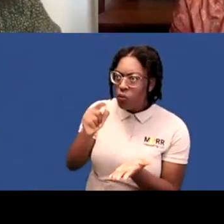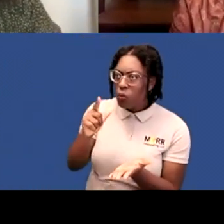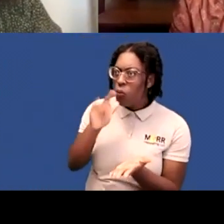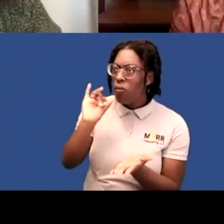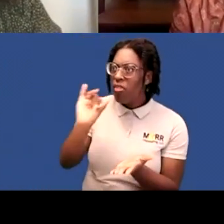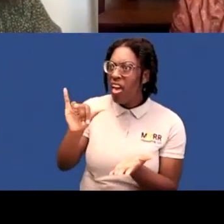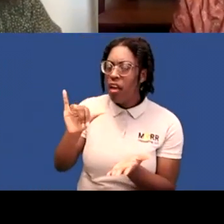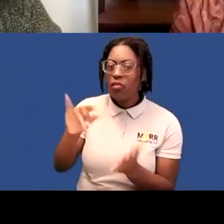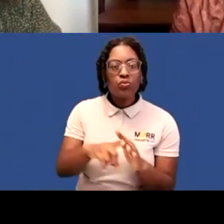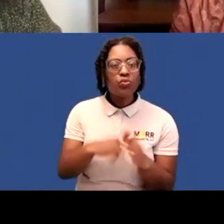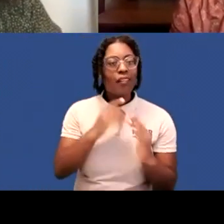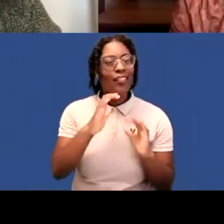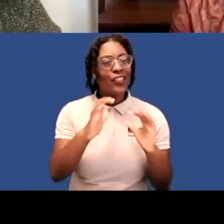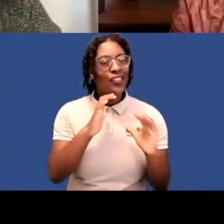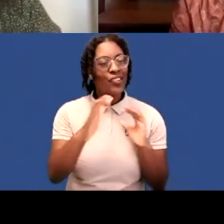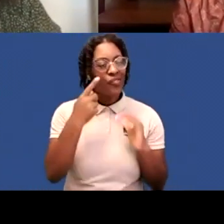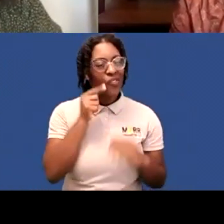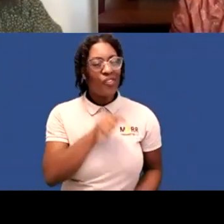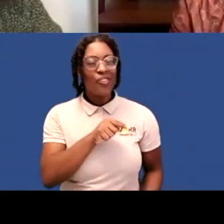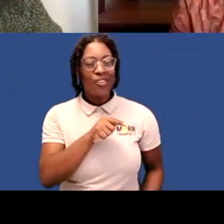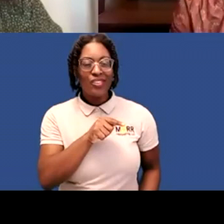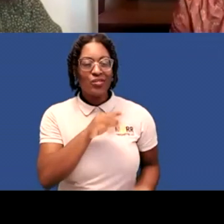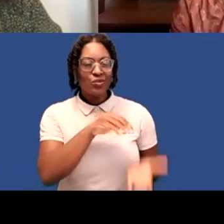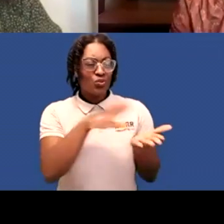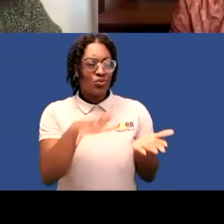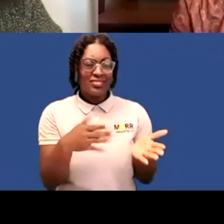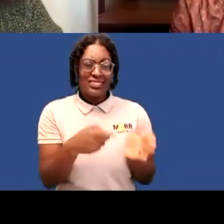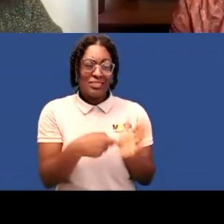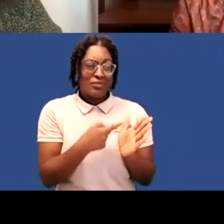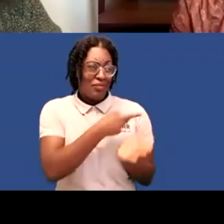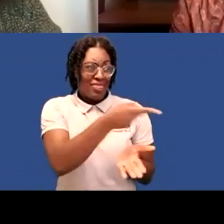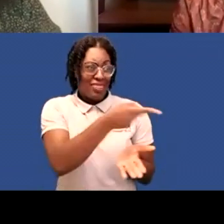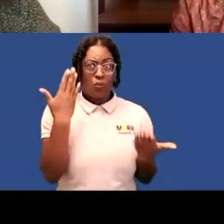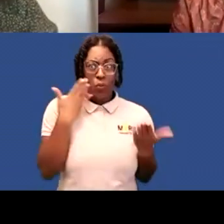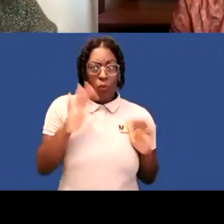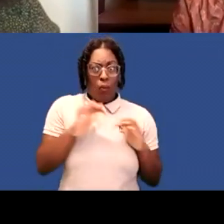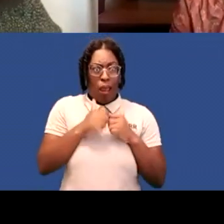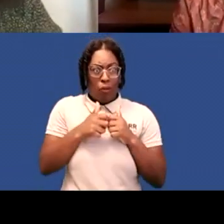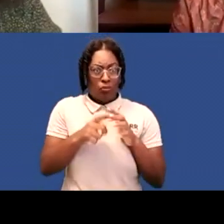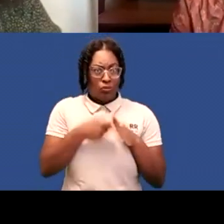Thank you, Cara. Just in this moment